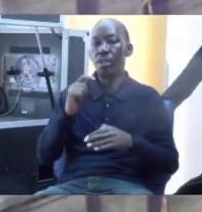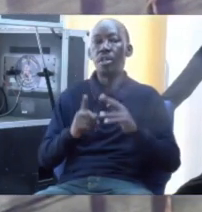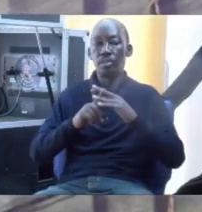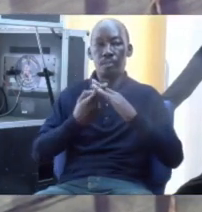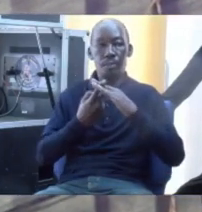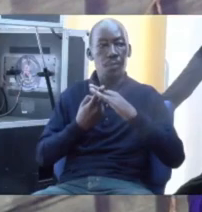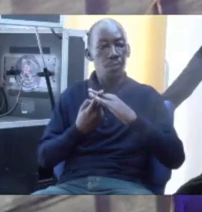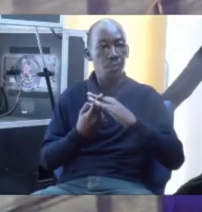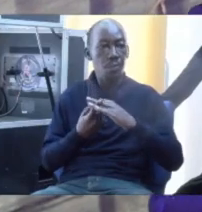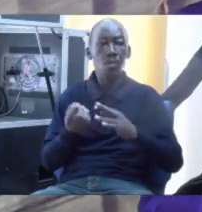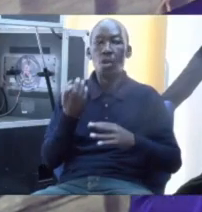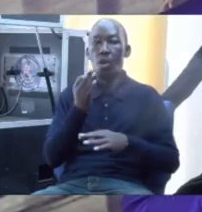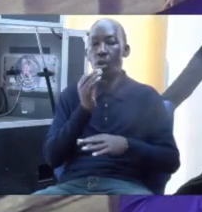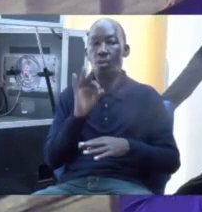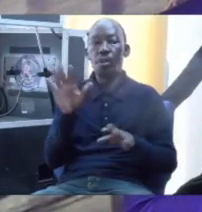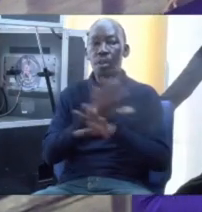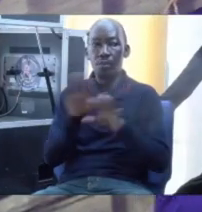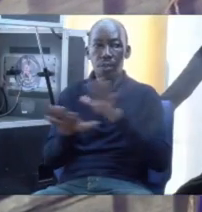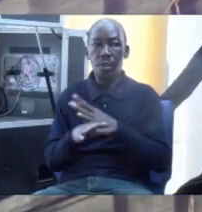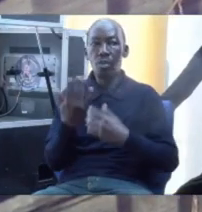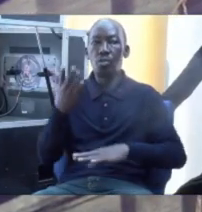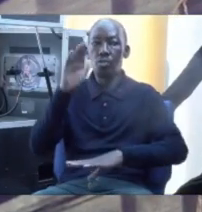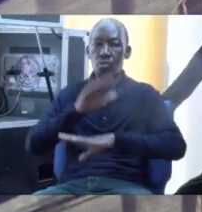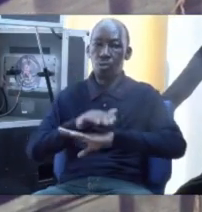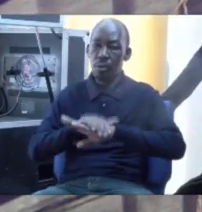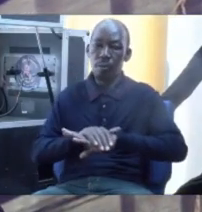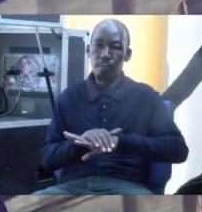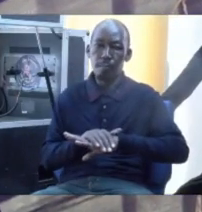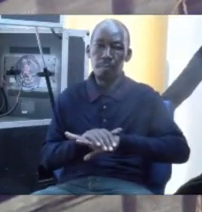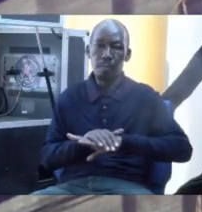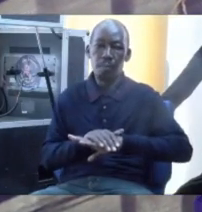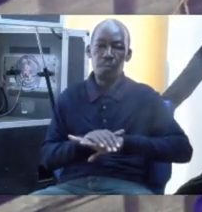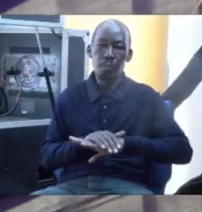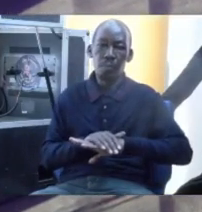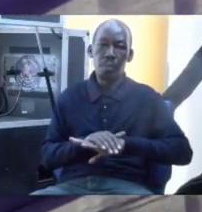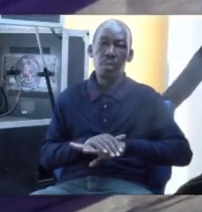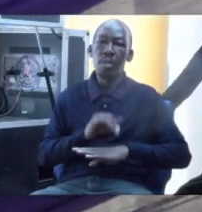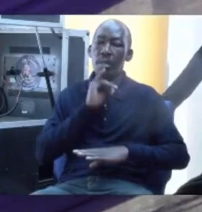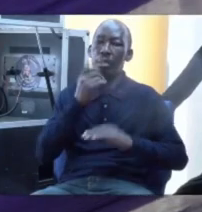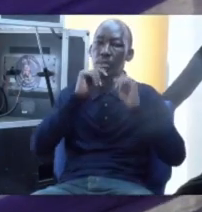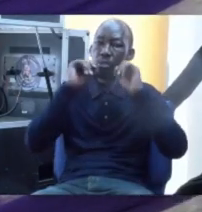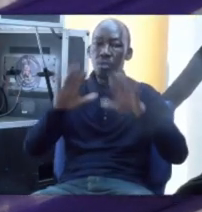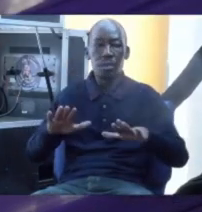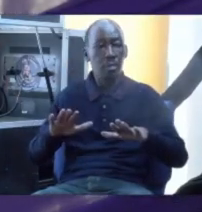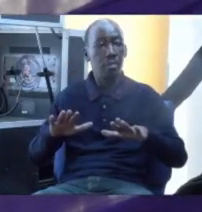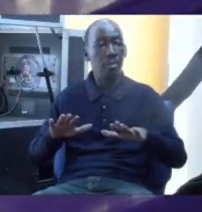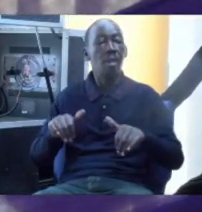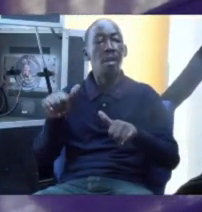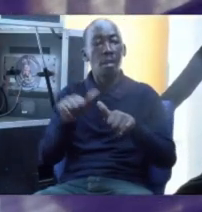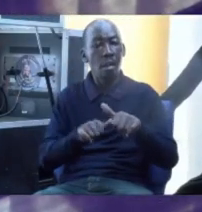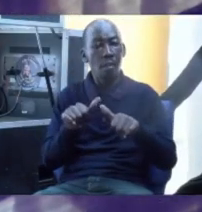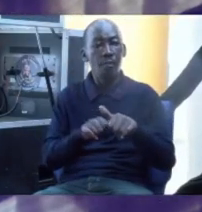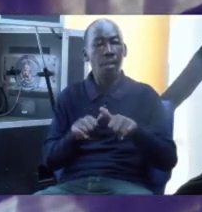Nimesema chanzo. Of everything good. Ya chochote chema. Every blessing. Kila baraka.